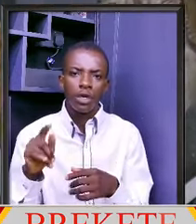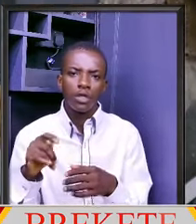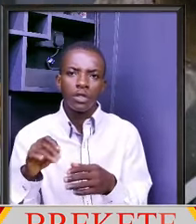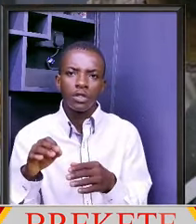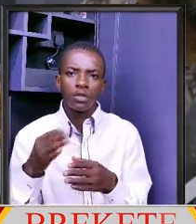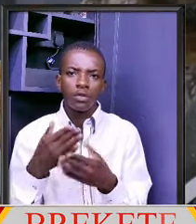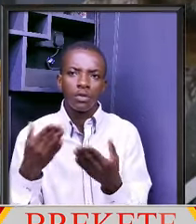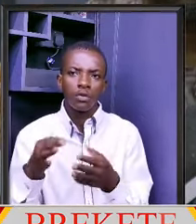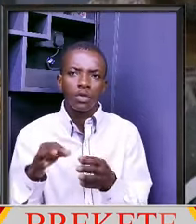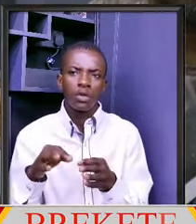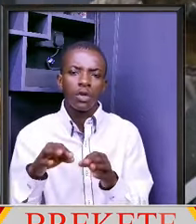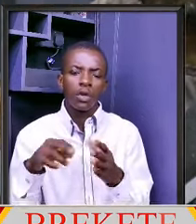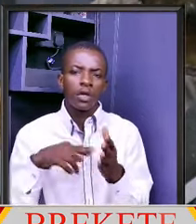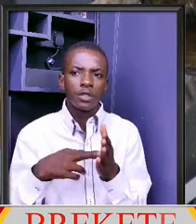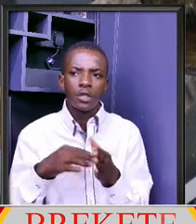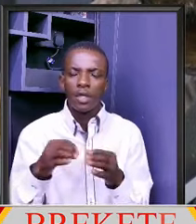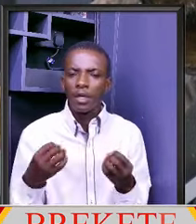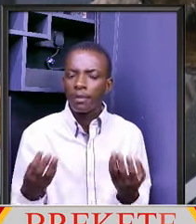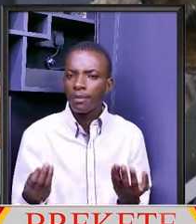they go register them.